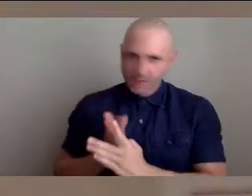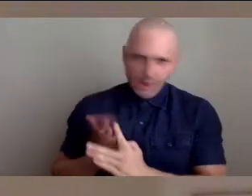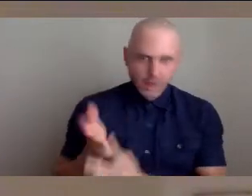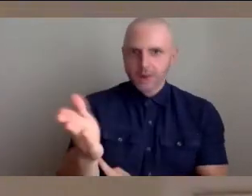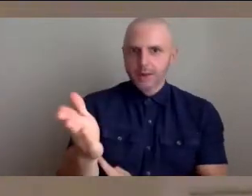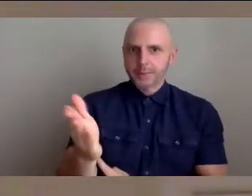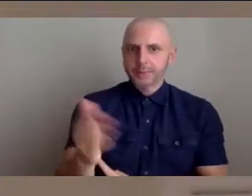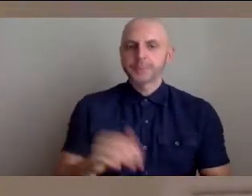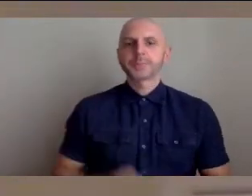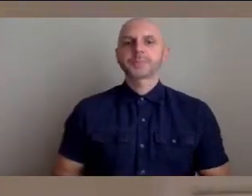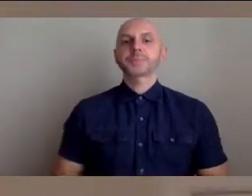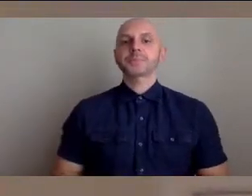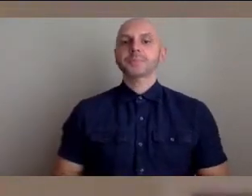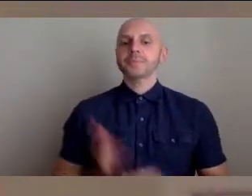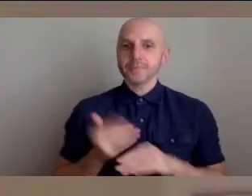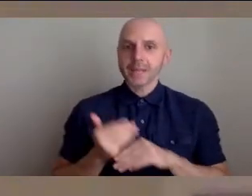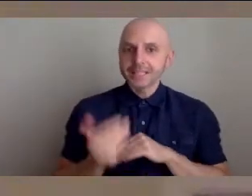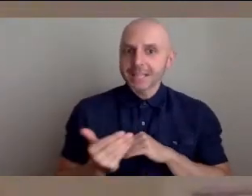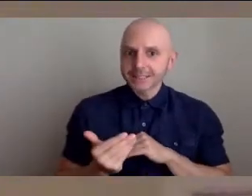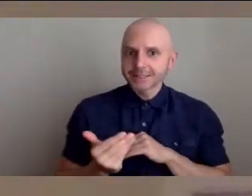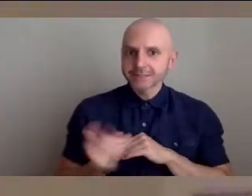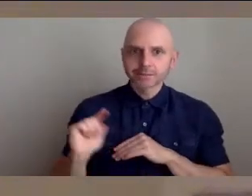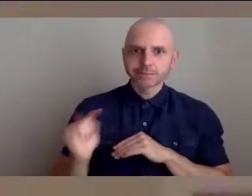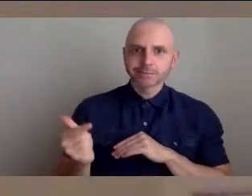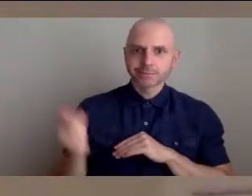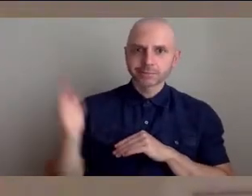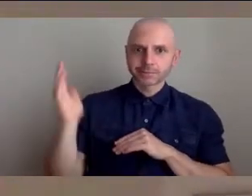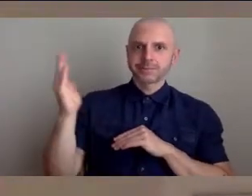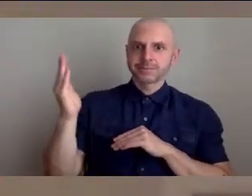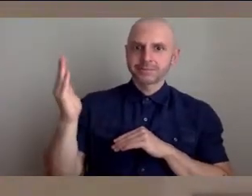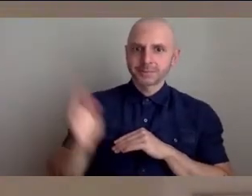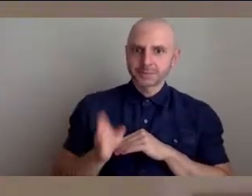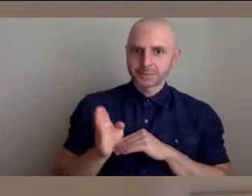those courageous 1Ls I just mentioned. Sarah